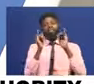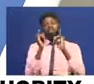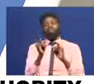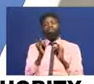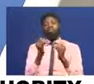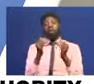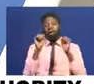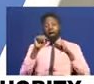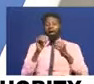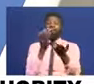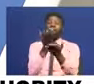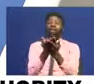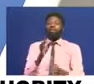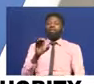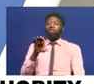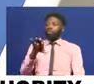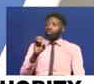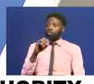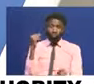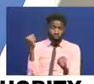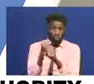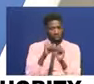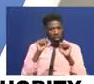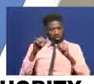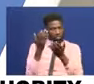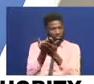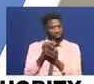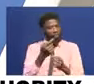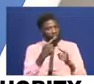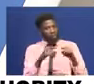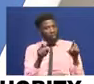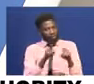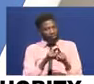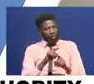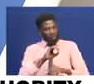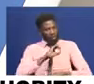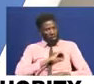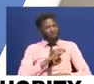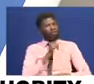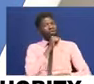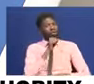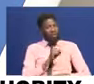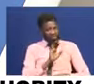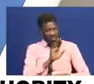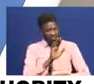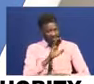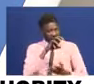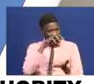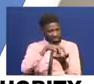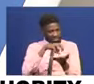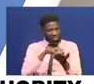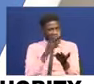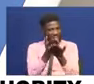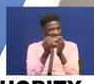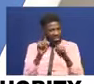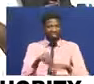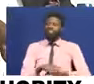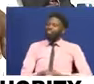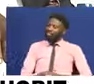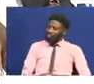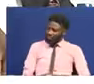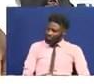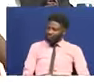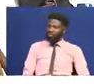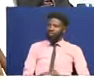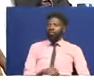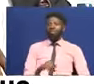for the CEO's job if you feel you're qualified for mm-hmm. it, isn't it? But you can also reapply for your position that you are holding. A position similar to what you were holding previously. Because, mm-hmm. like